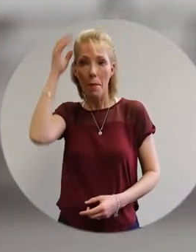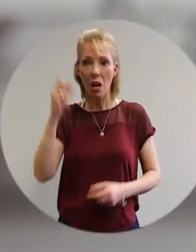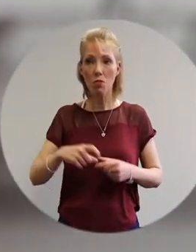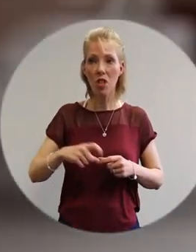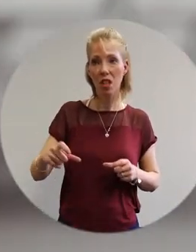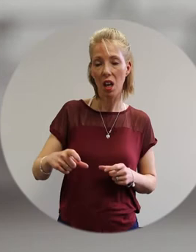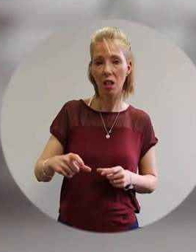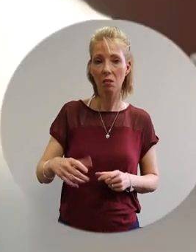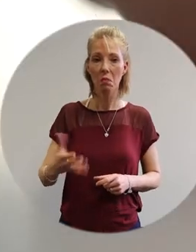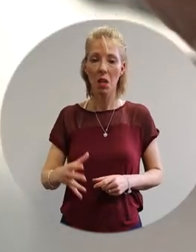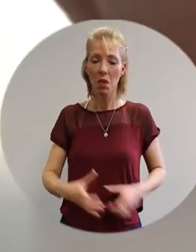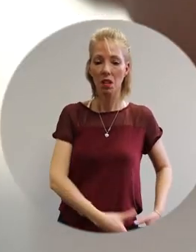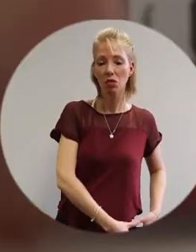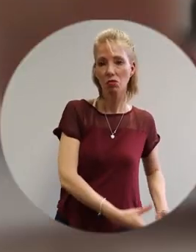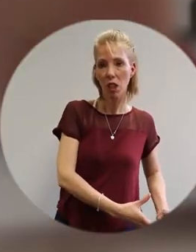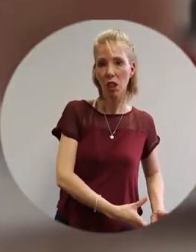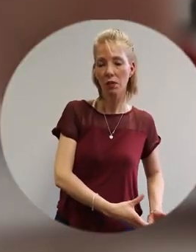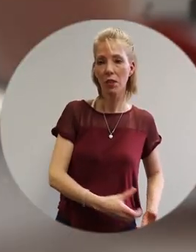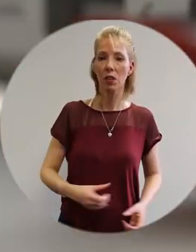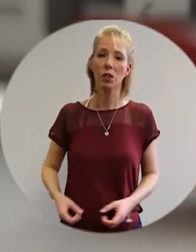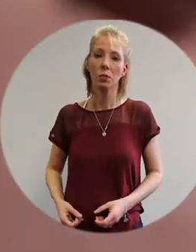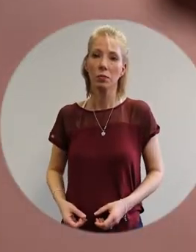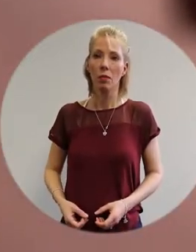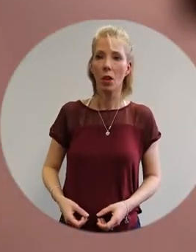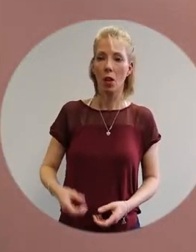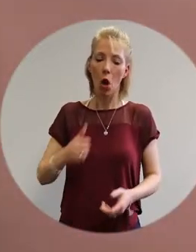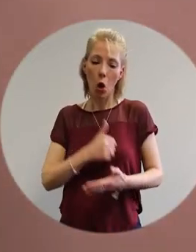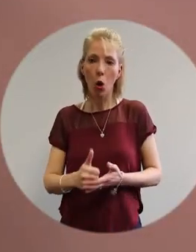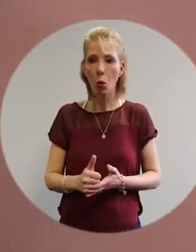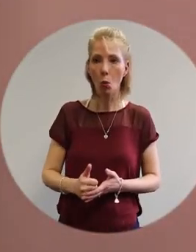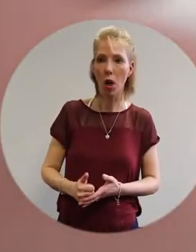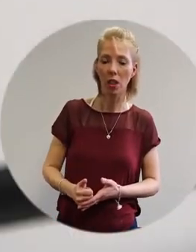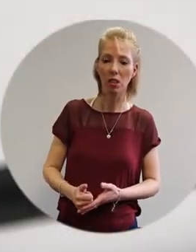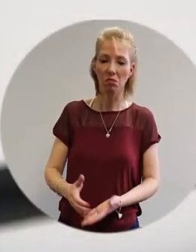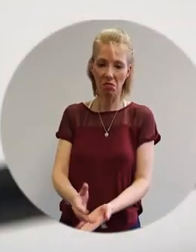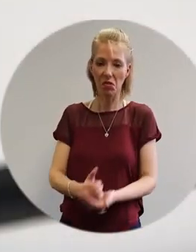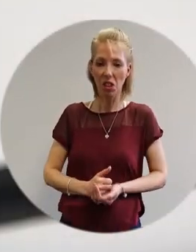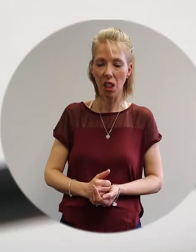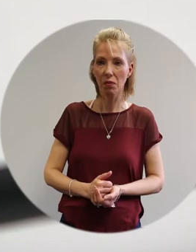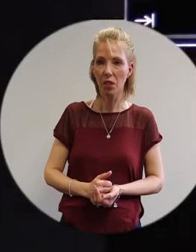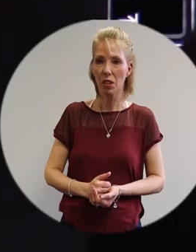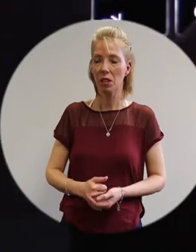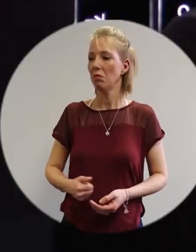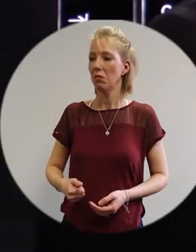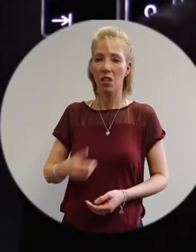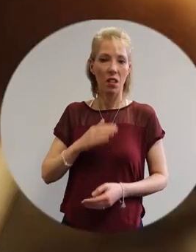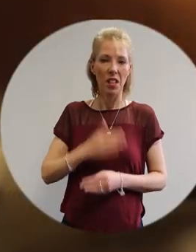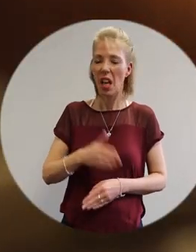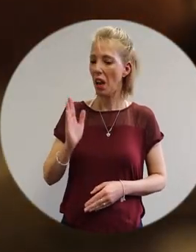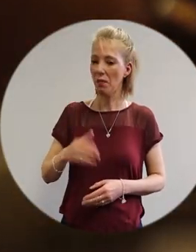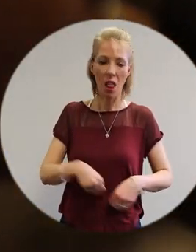If you are using a storage device like a memory stick or hard drive make sure you keep this safe and do not leave it at a public location.